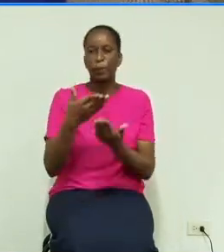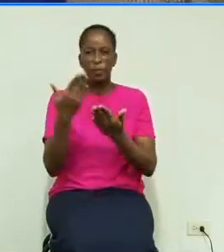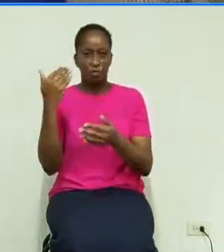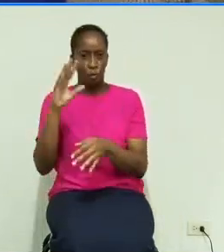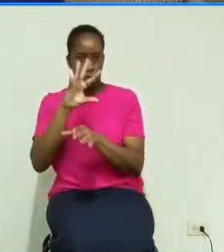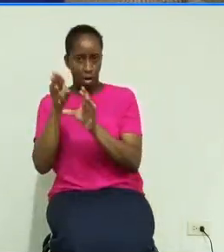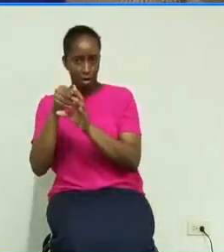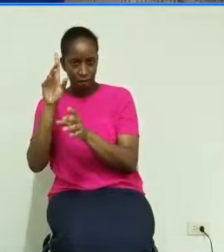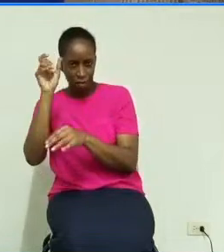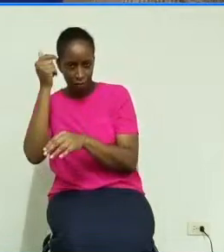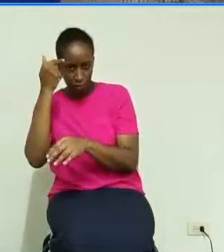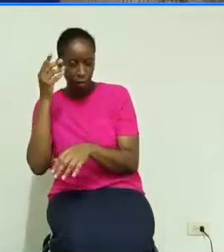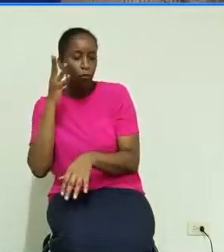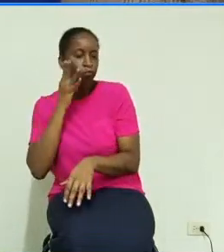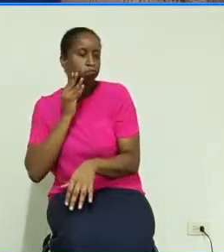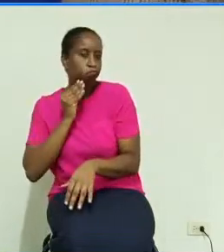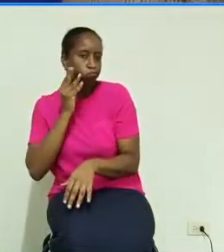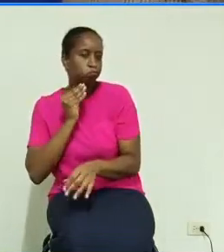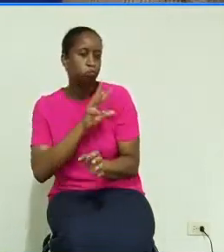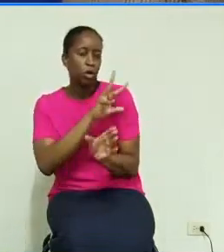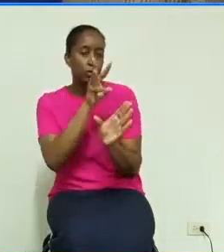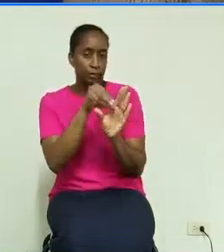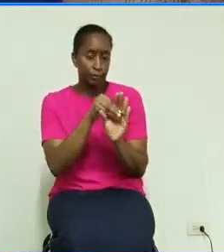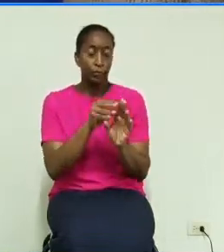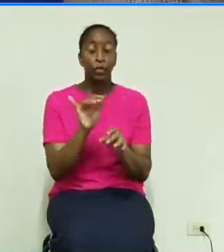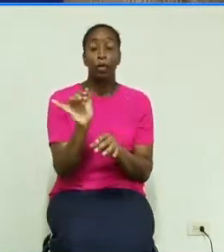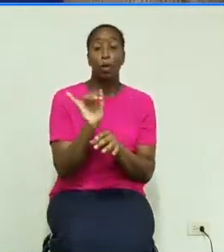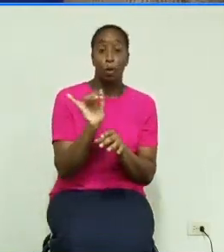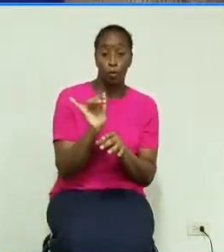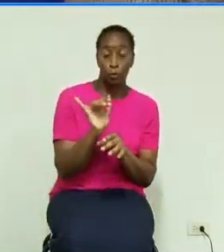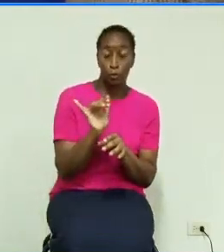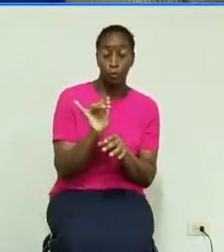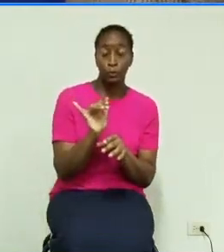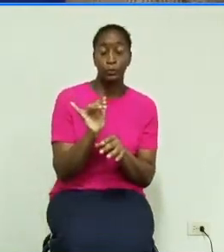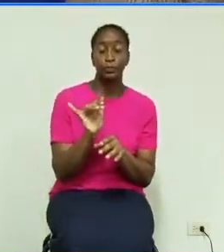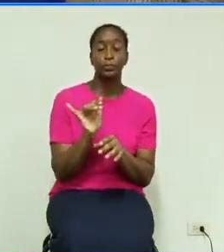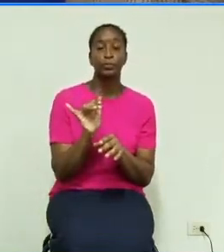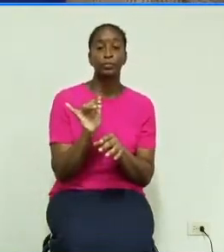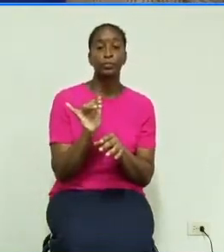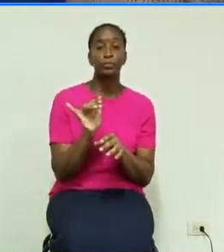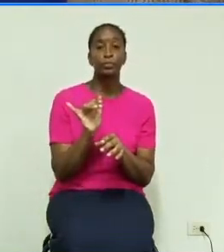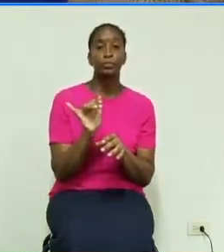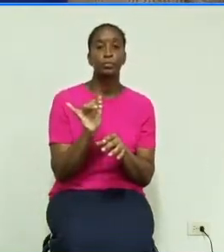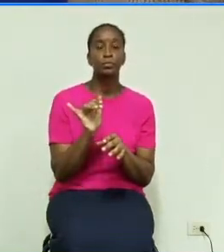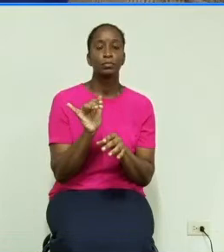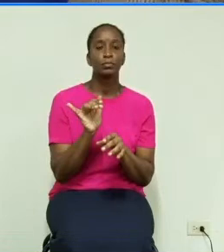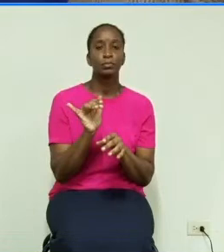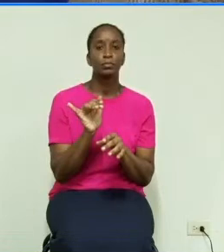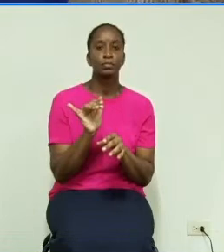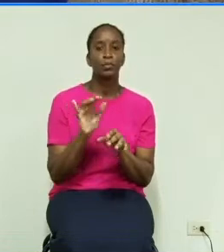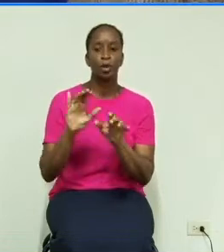the socio-cultural representation, where the president